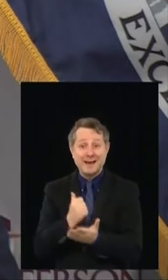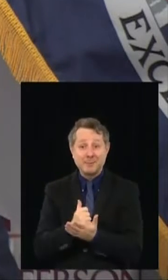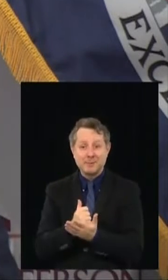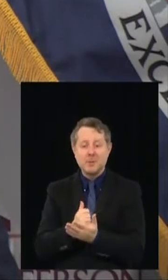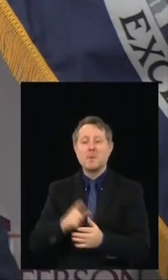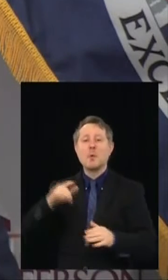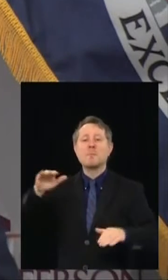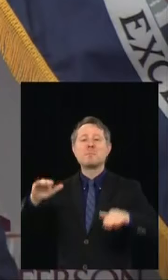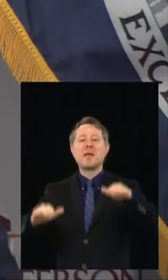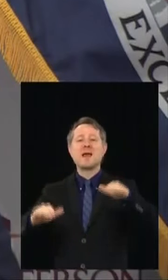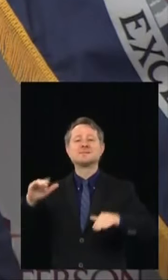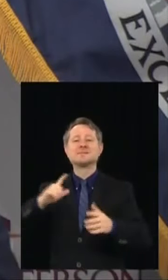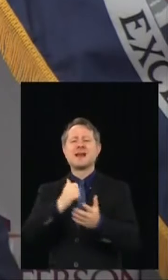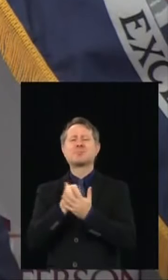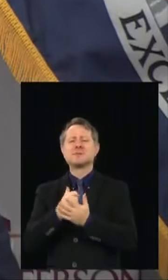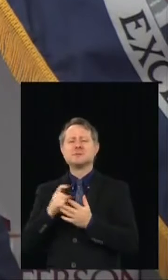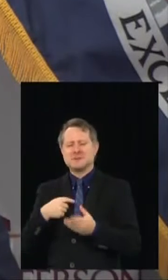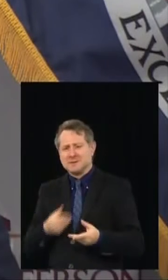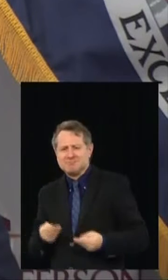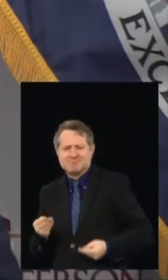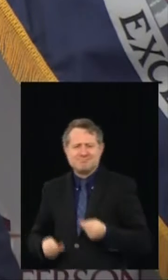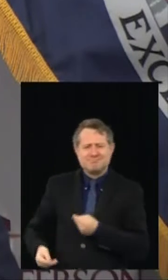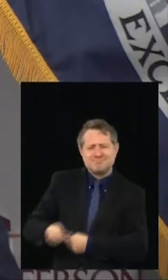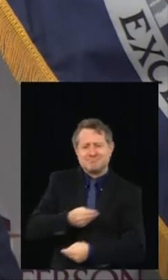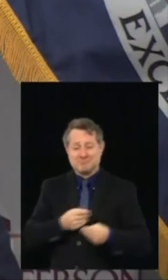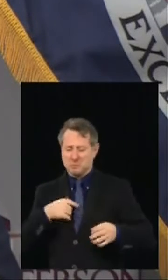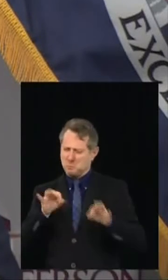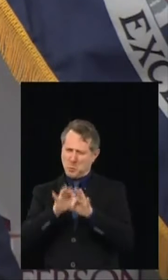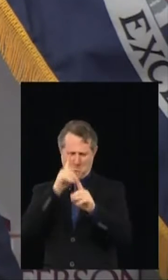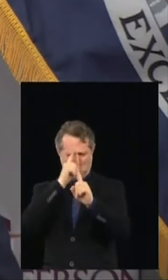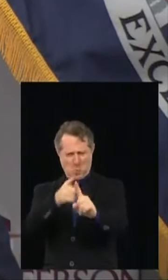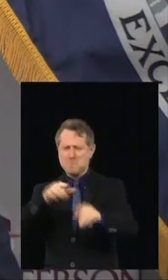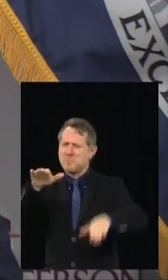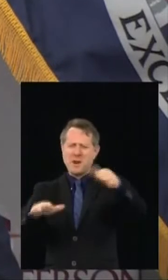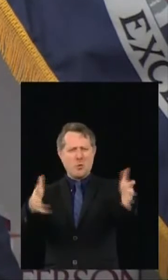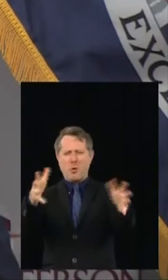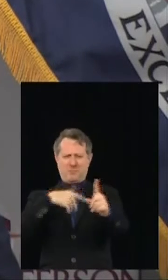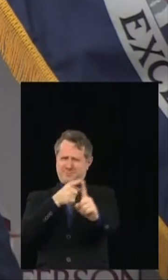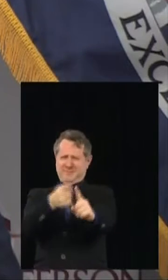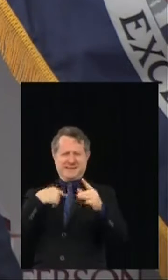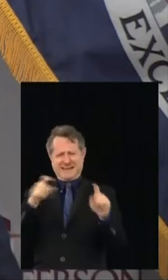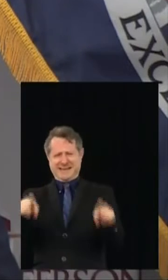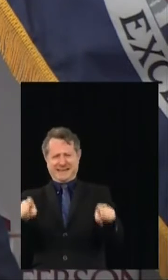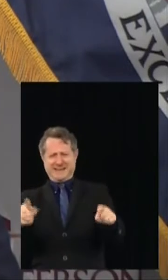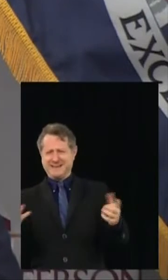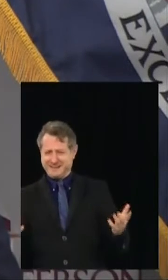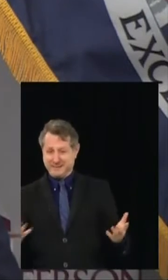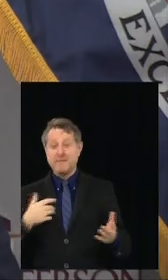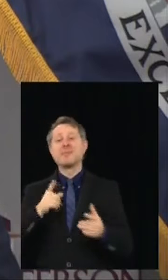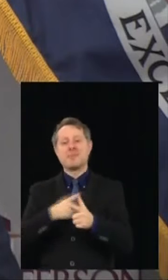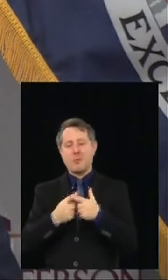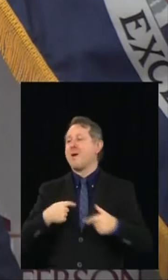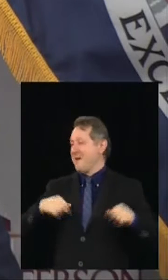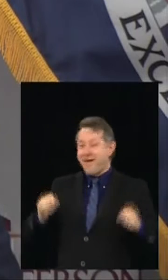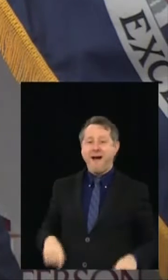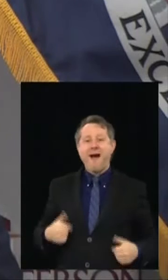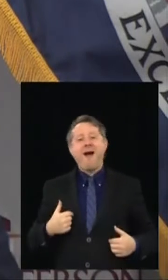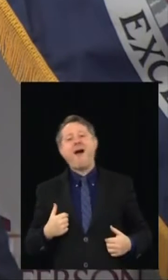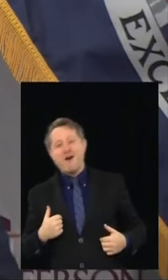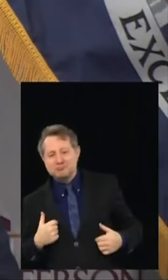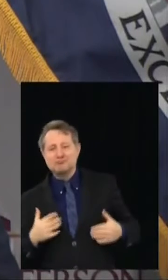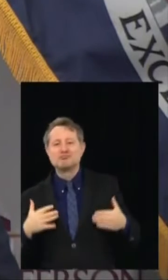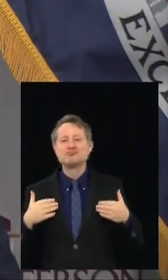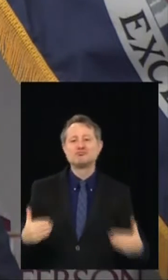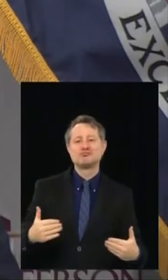we just want to balance the books, then we'll proceed with the budget plan that we had.